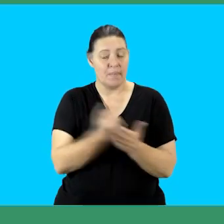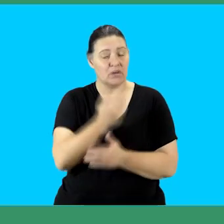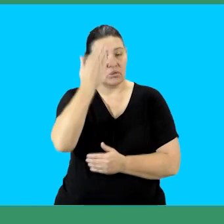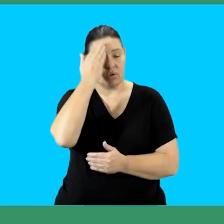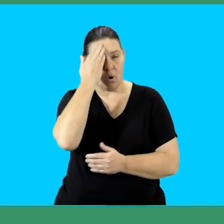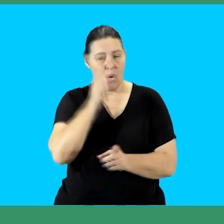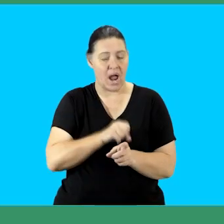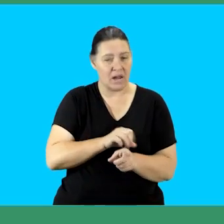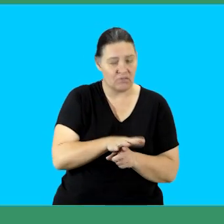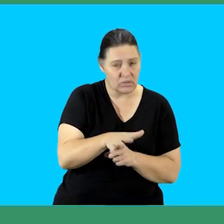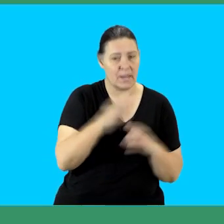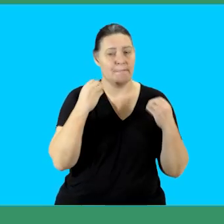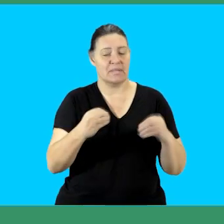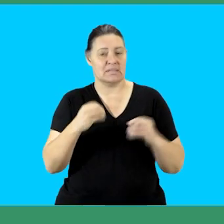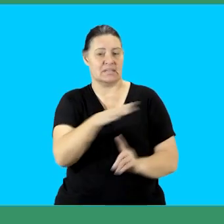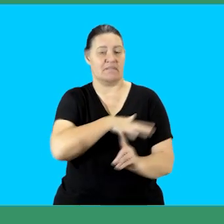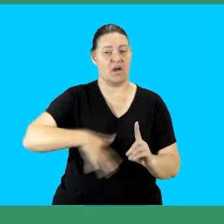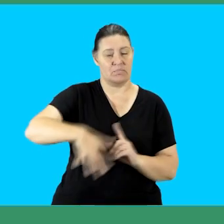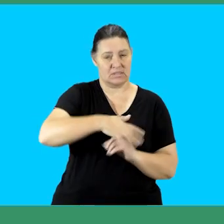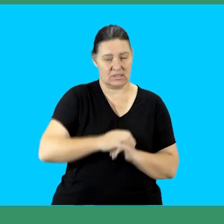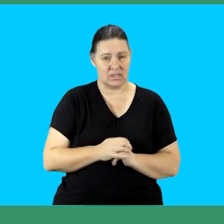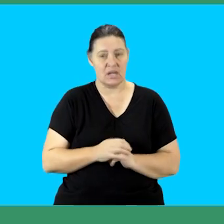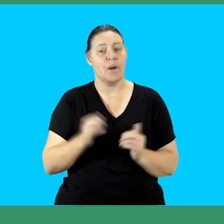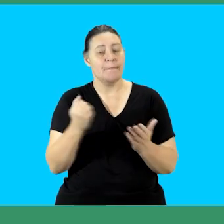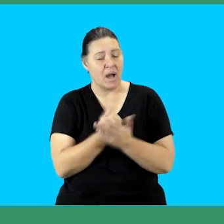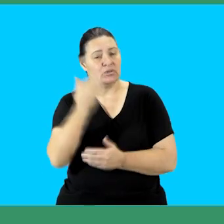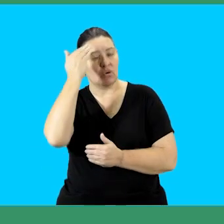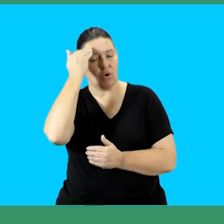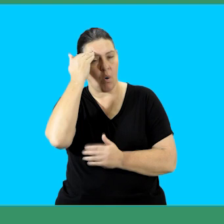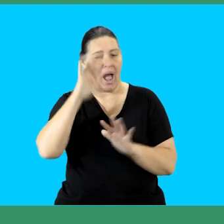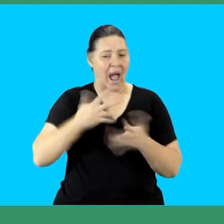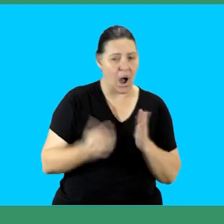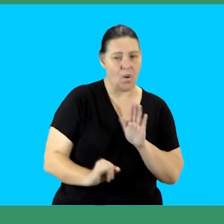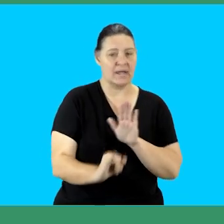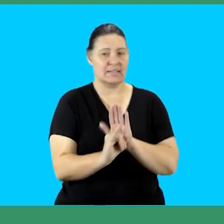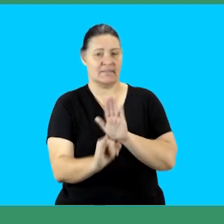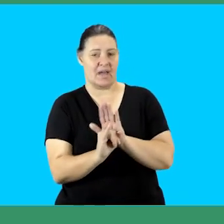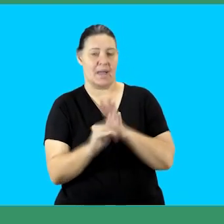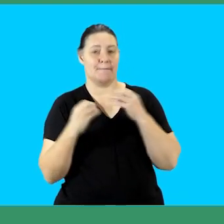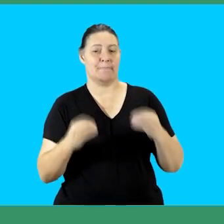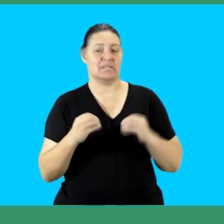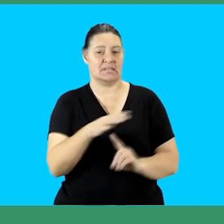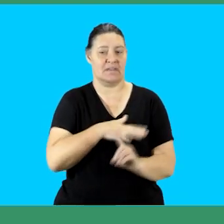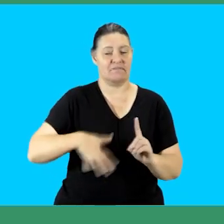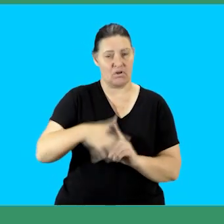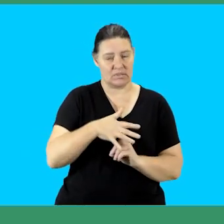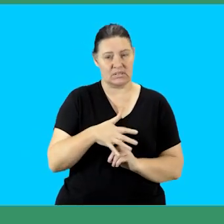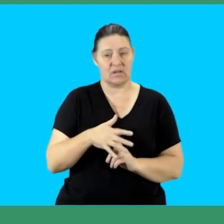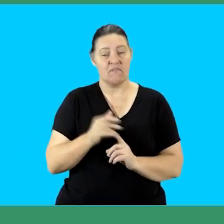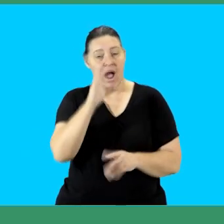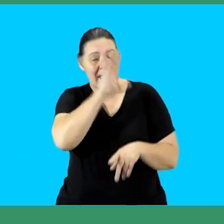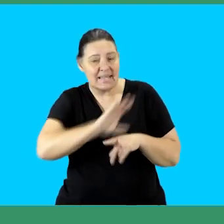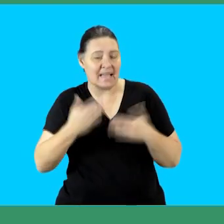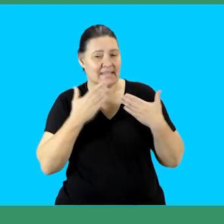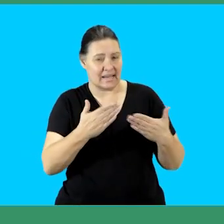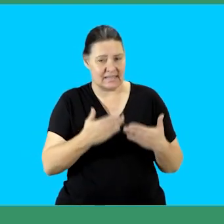You must know the influences of the business environments, and you must know how to identify the business environments from